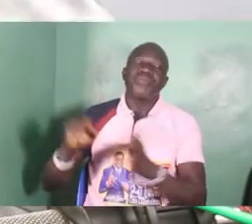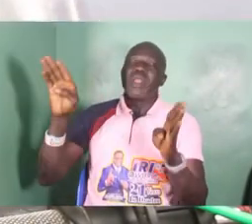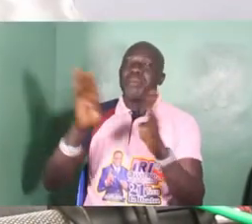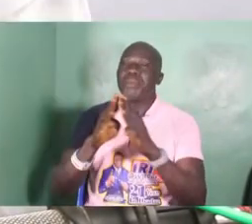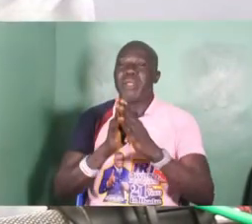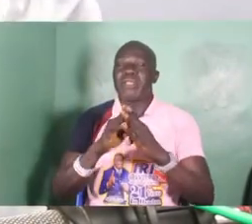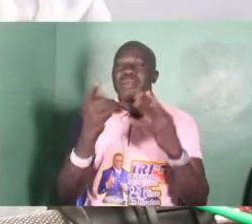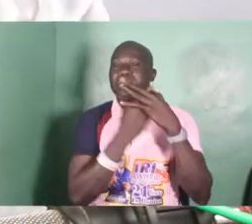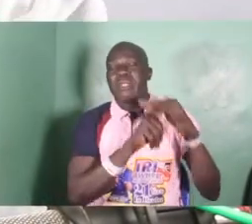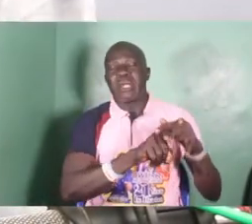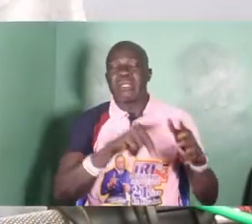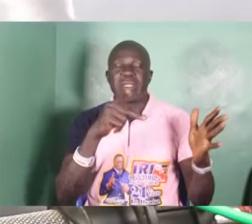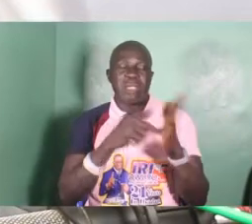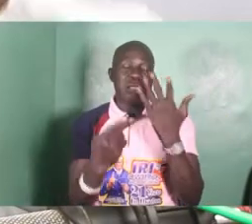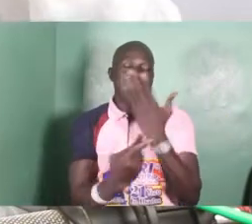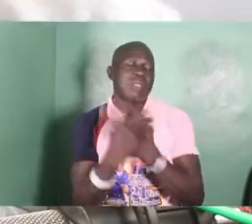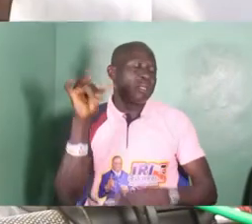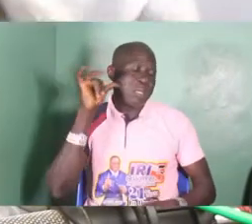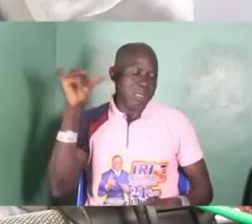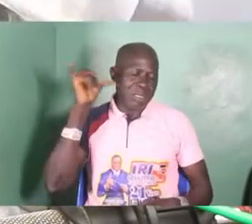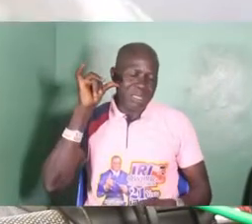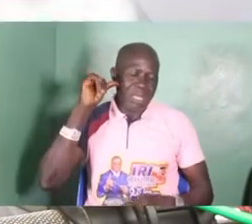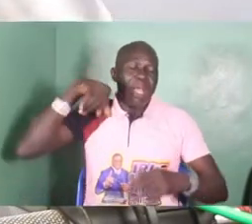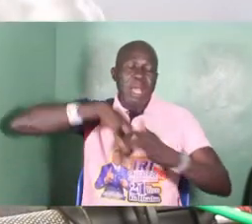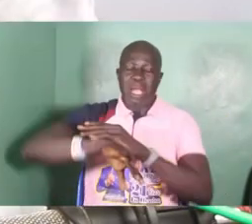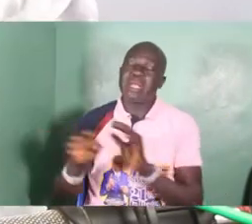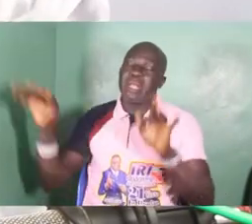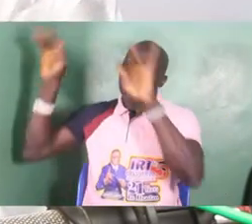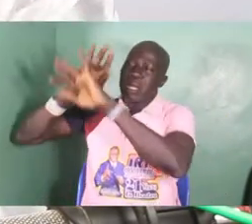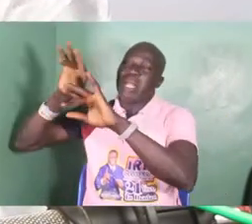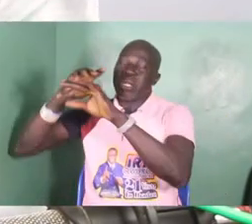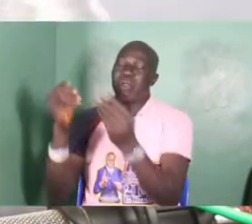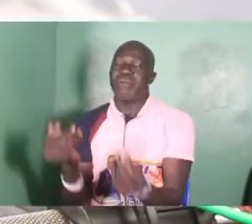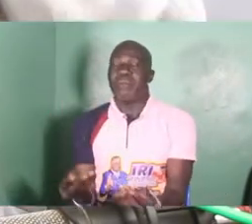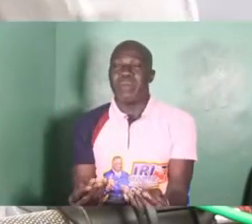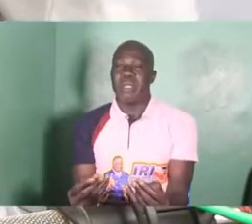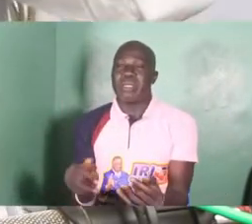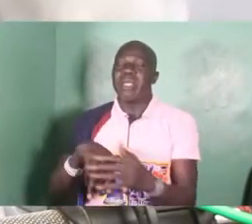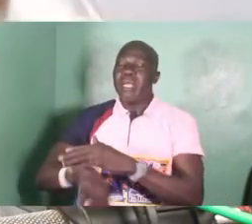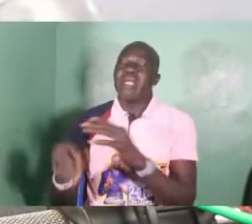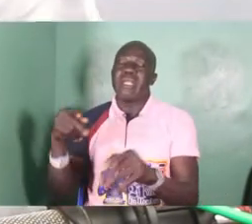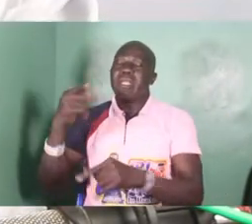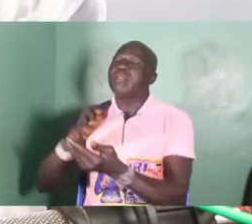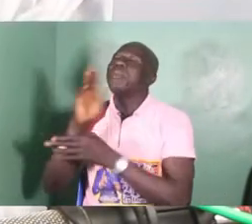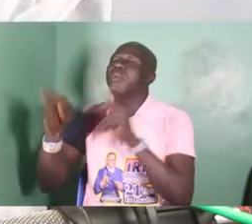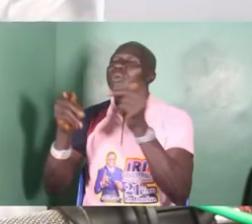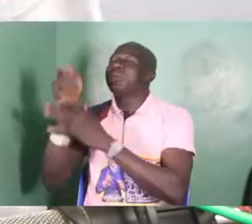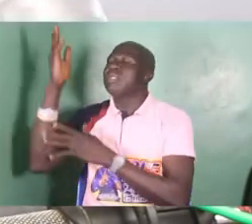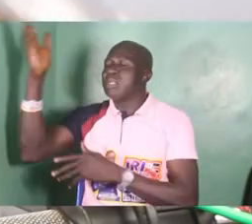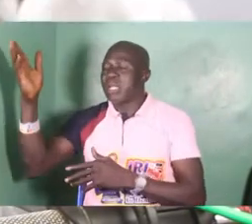the program has commenced yesterday. In the land of mercy. And it's been there